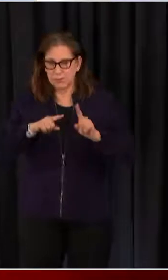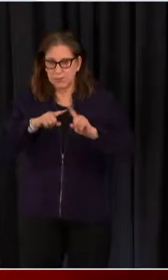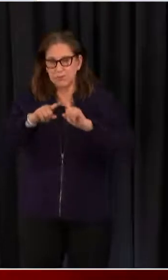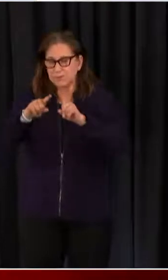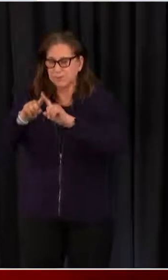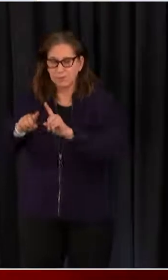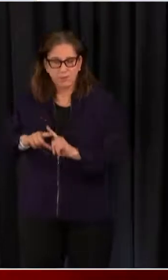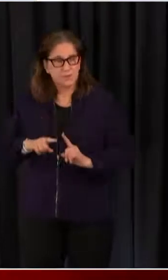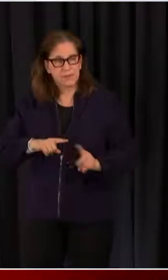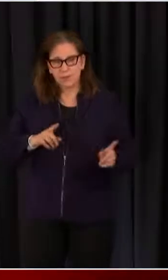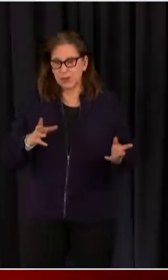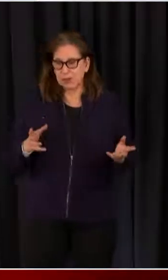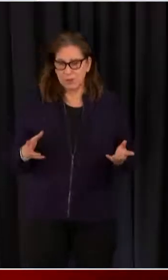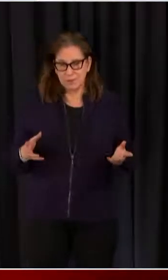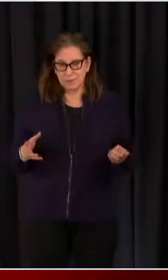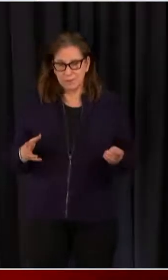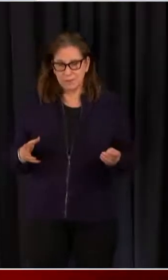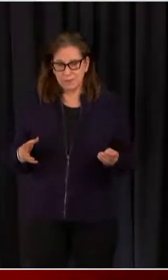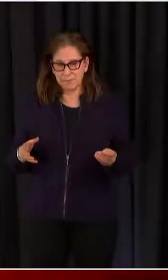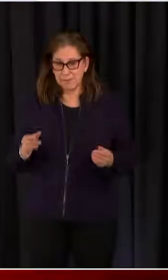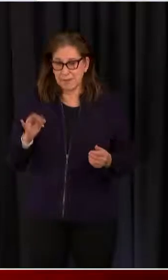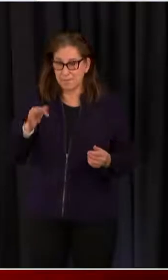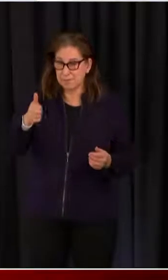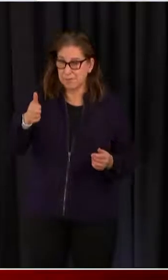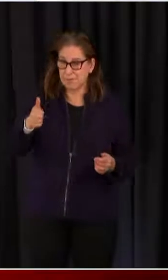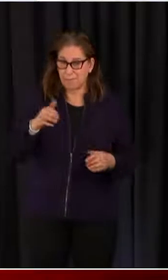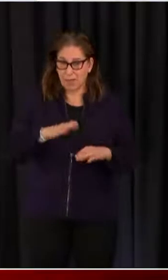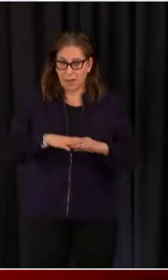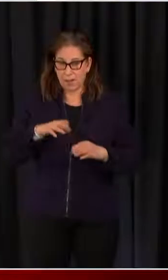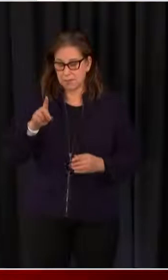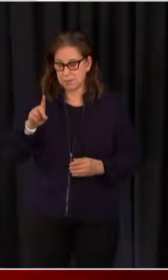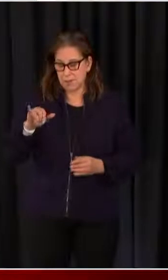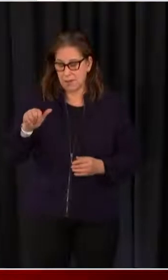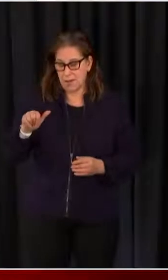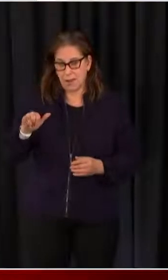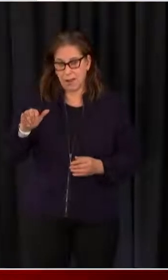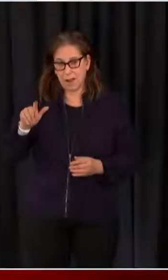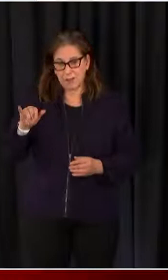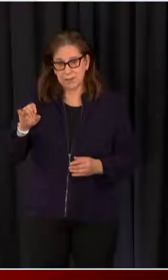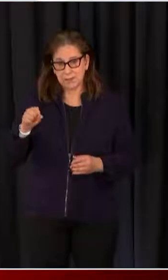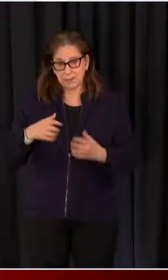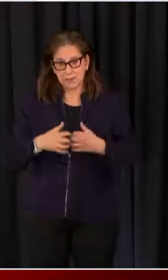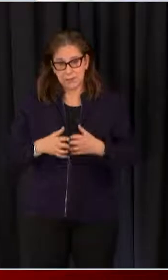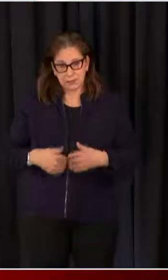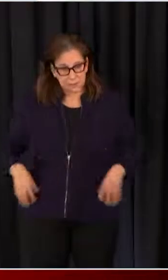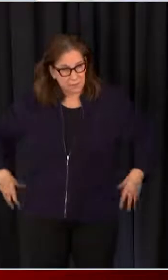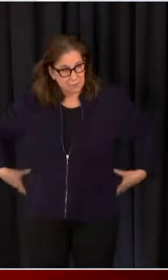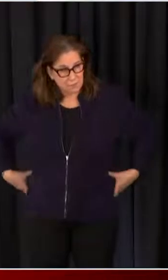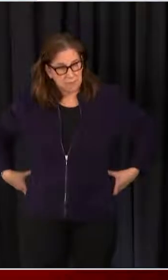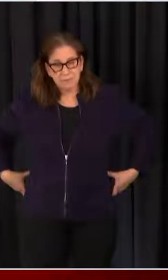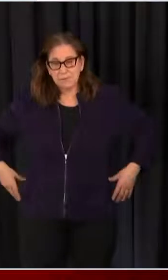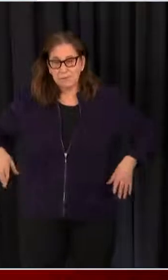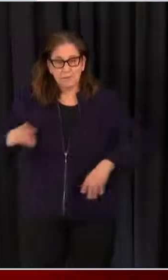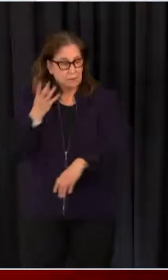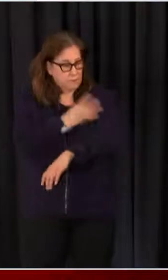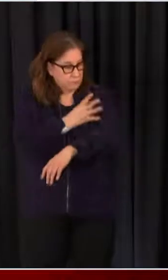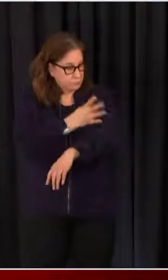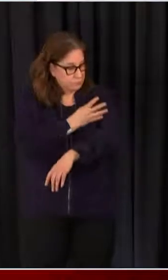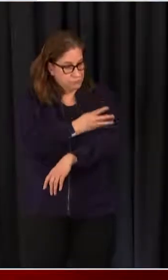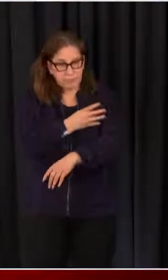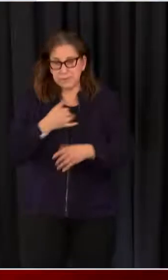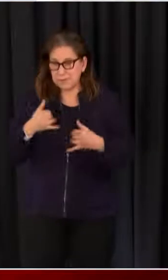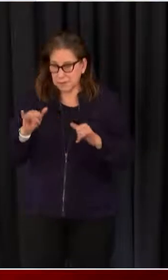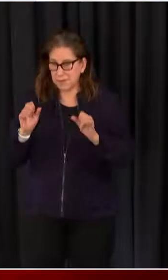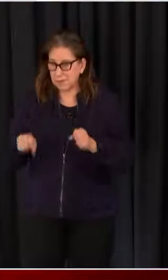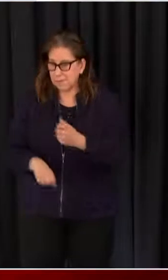dialysis centers have vaccines. So there's other opportunities for people to access appointments, and their vaccination appointments are not all